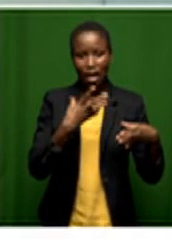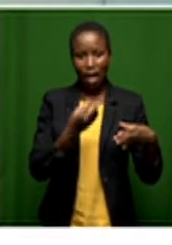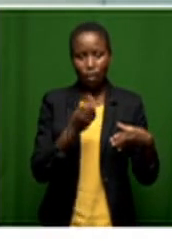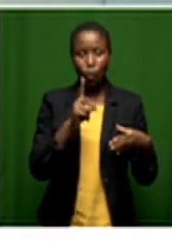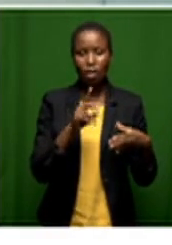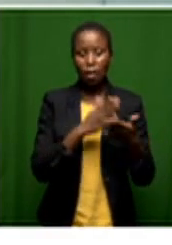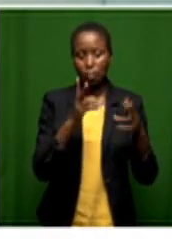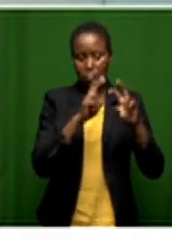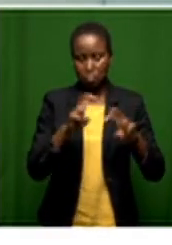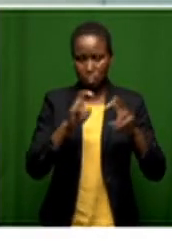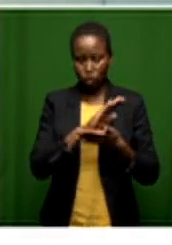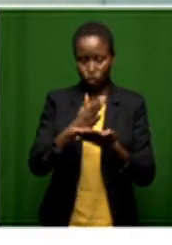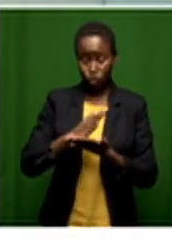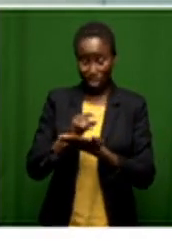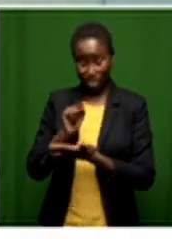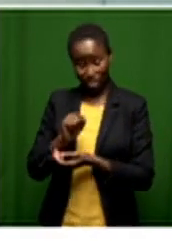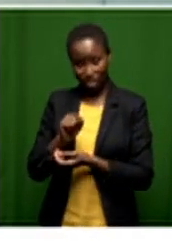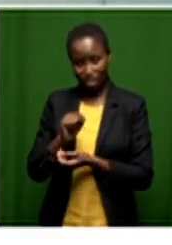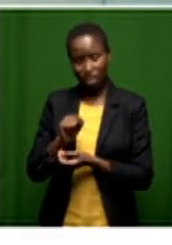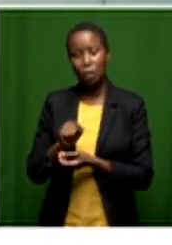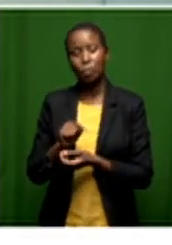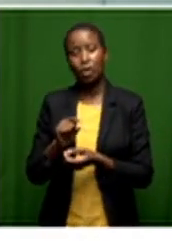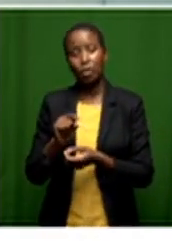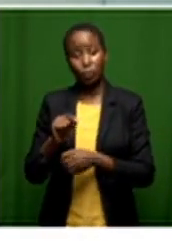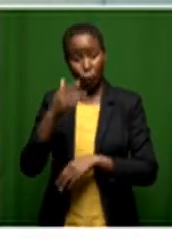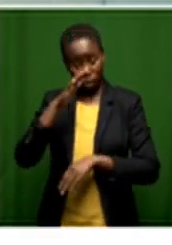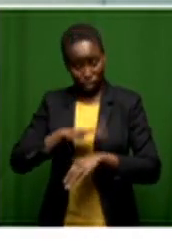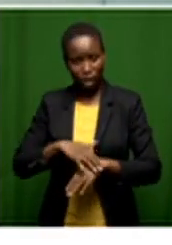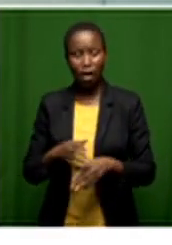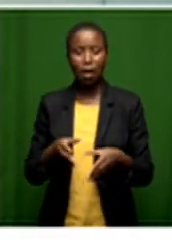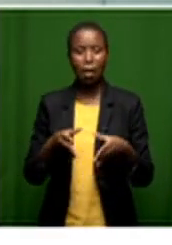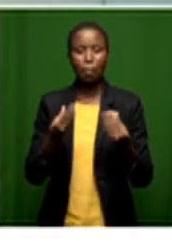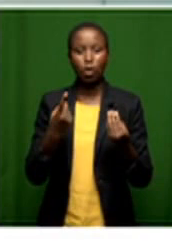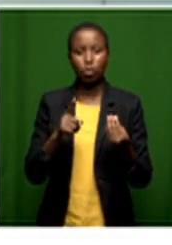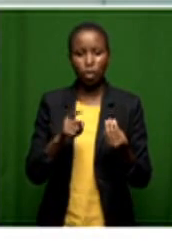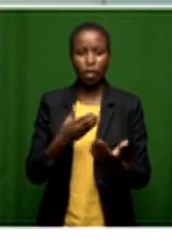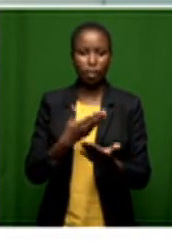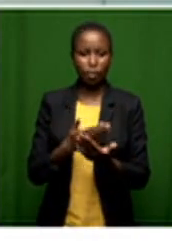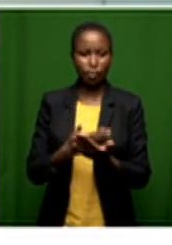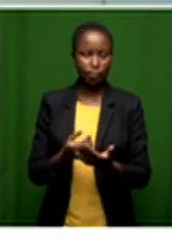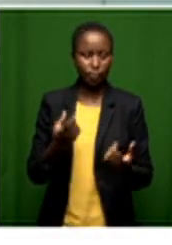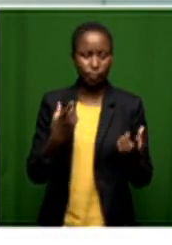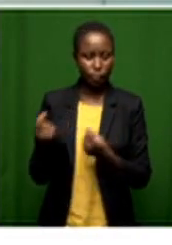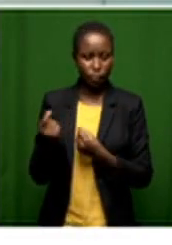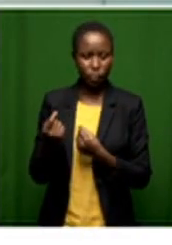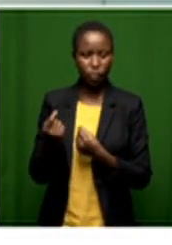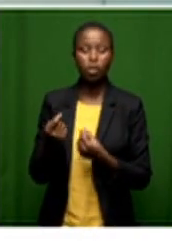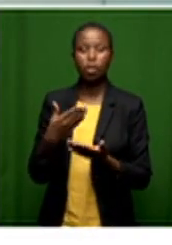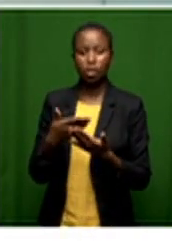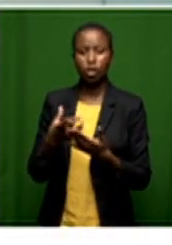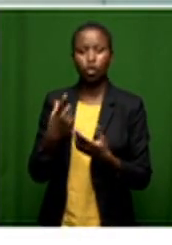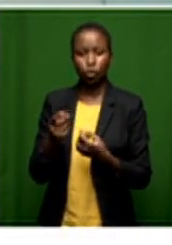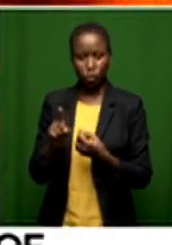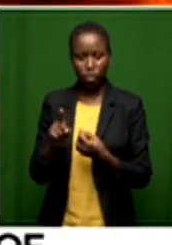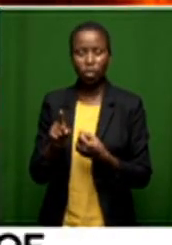share. So it has been the first time that they've actually surpassed the nuclear generation for the last year. All right,